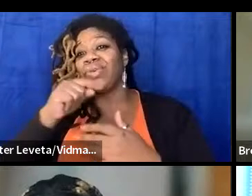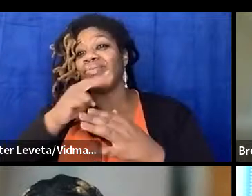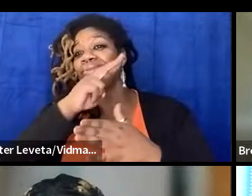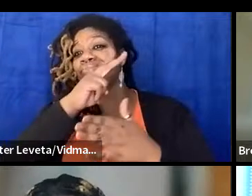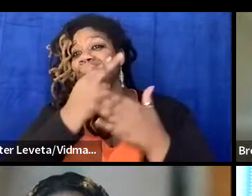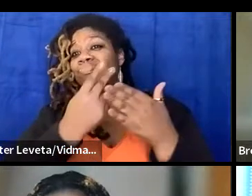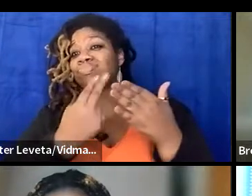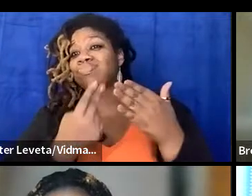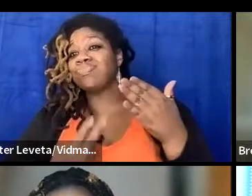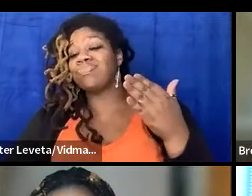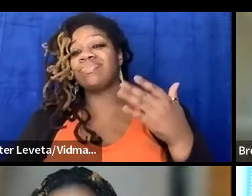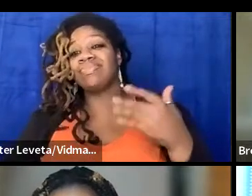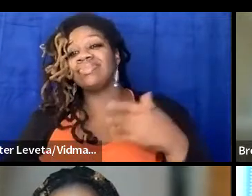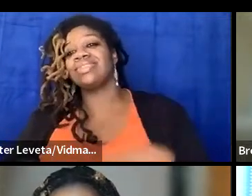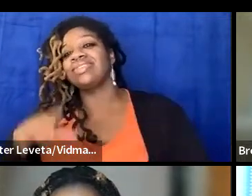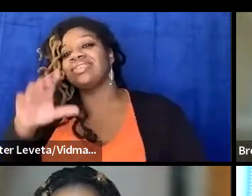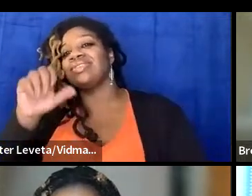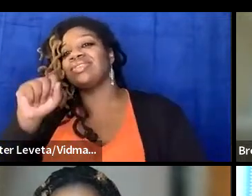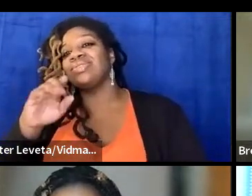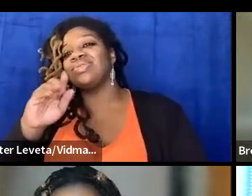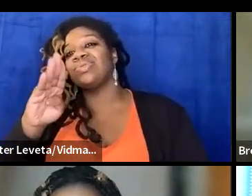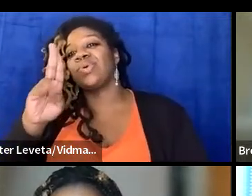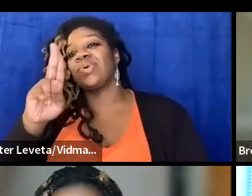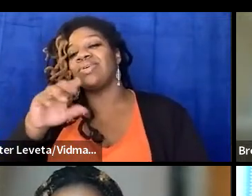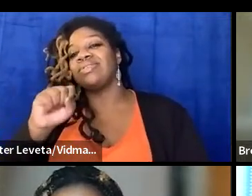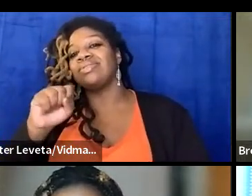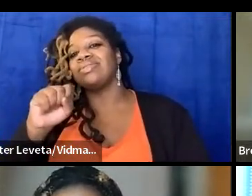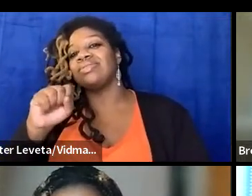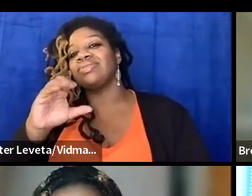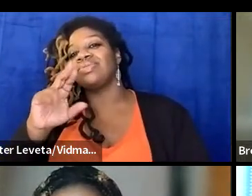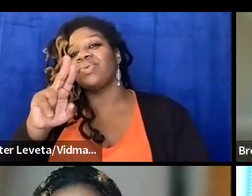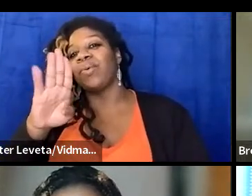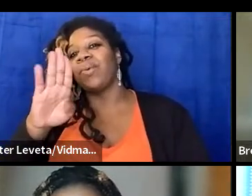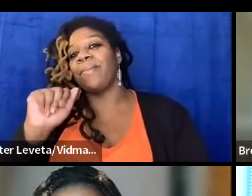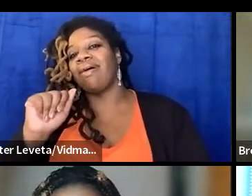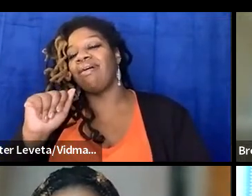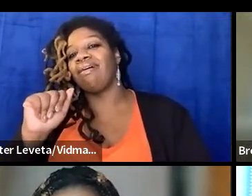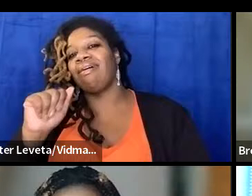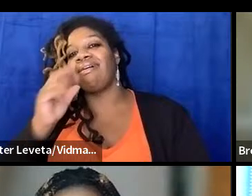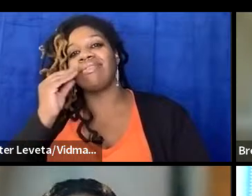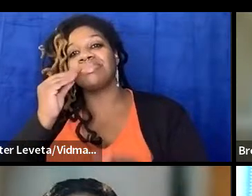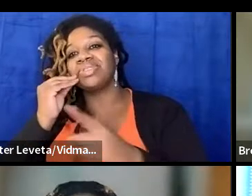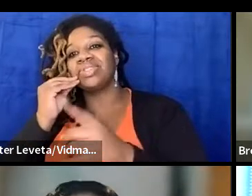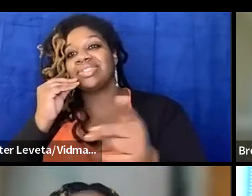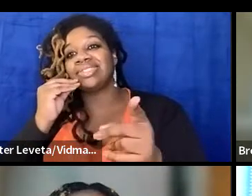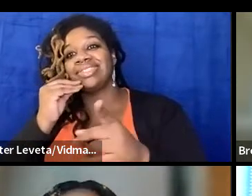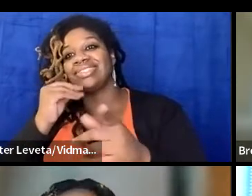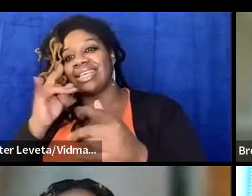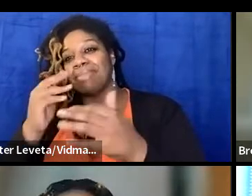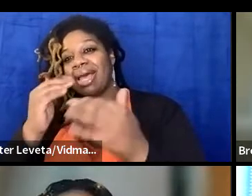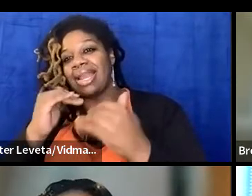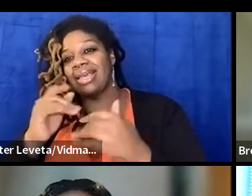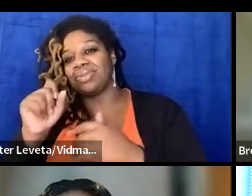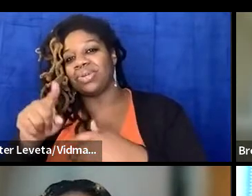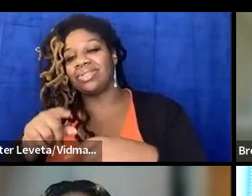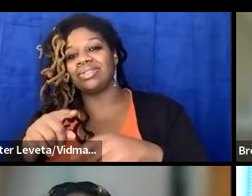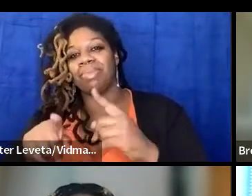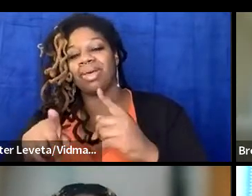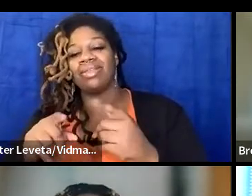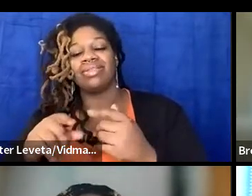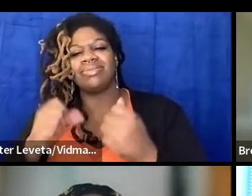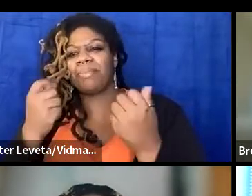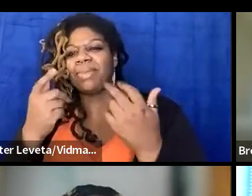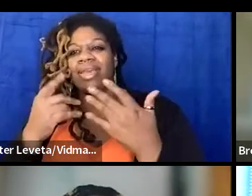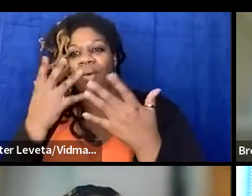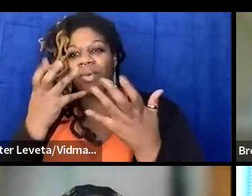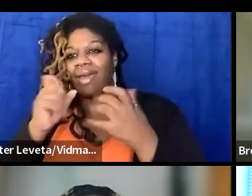question because there's so many things I want to ask you. But well, let's, what does a day at your job